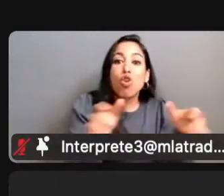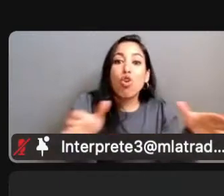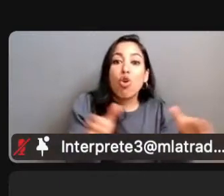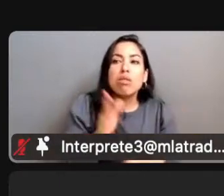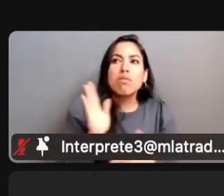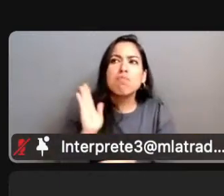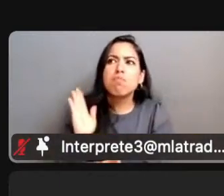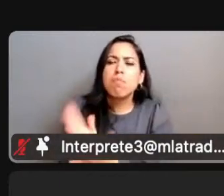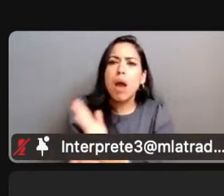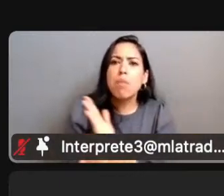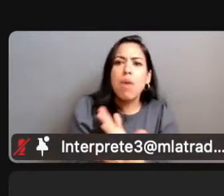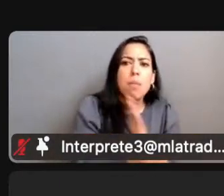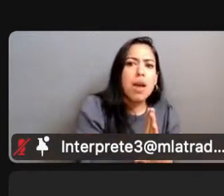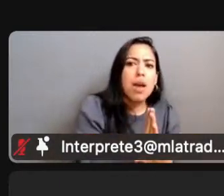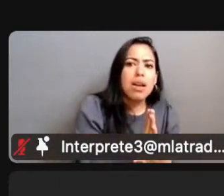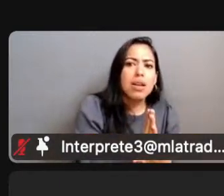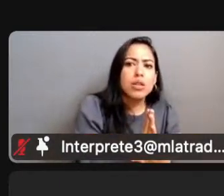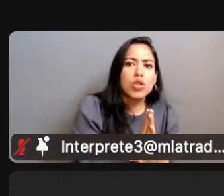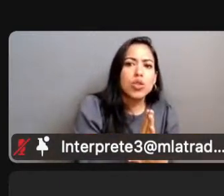have happened